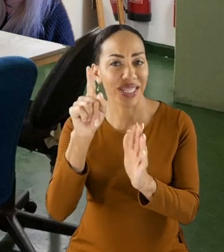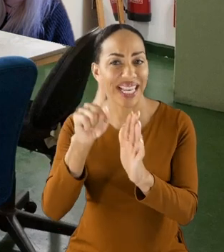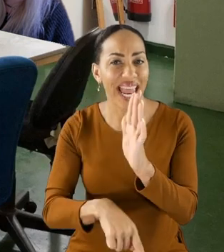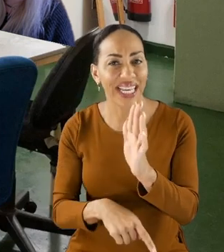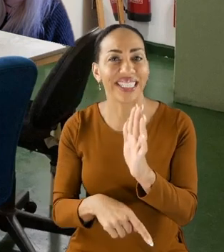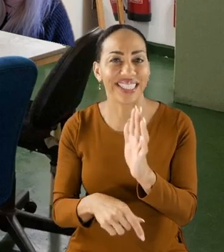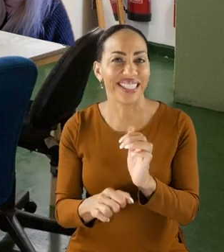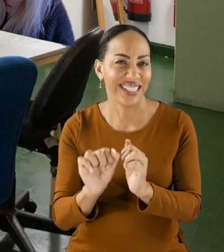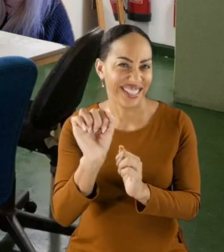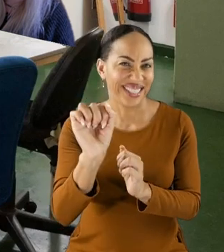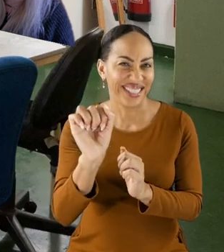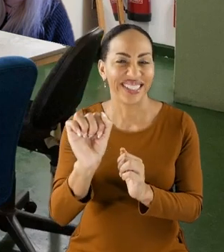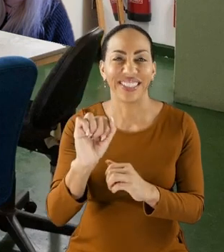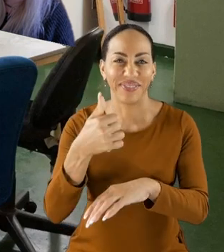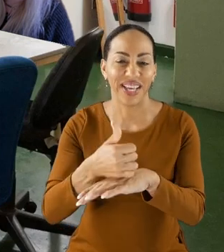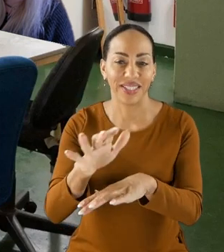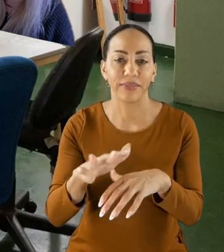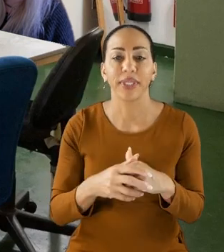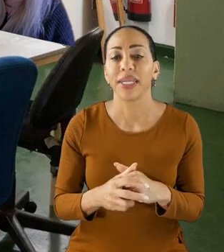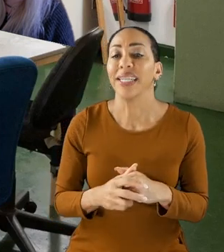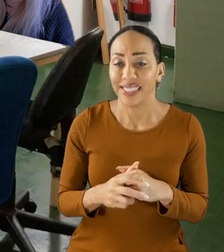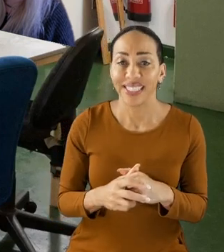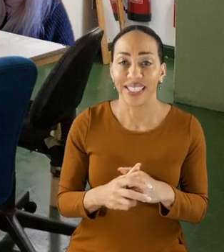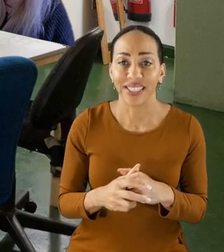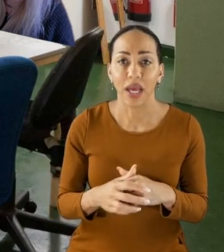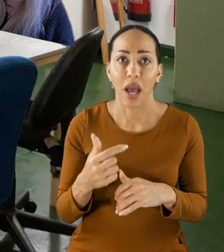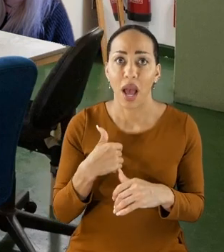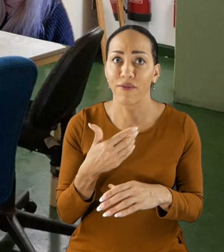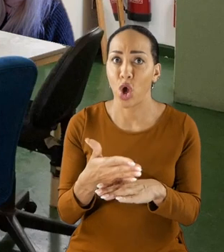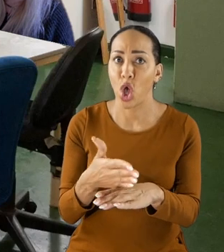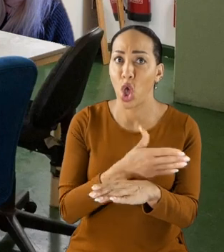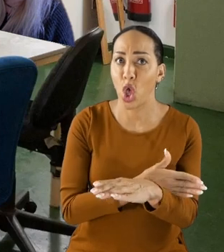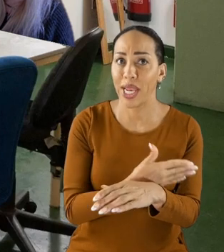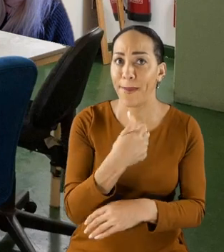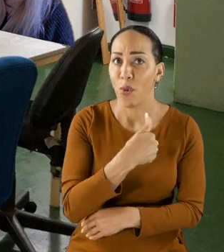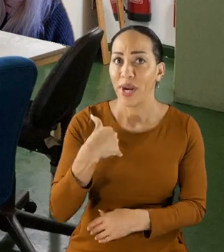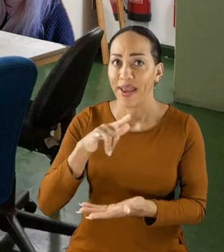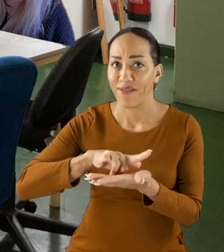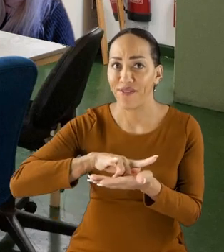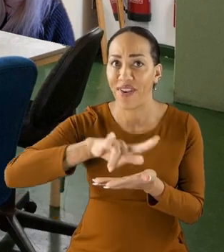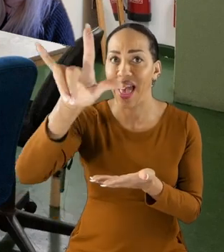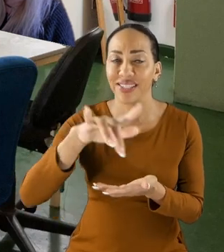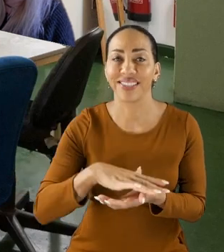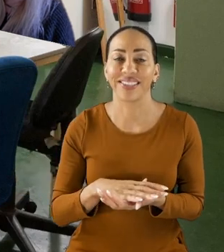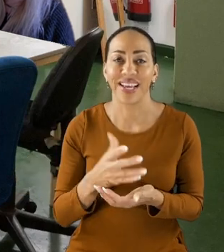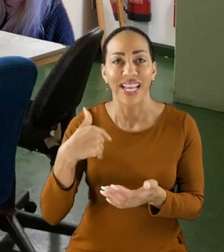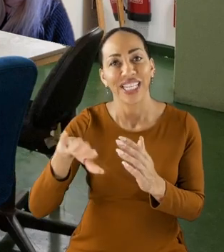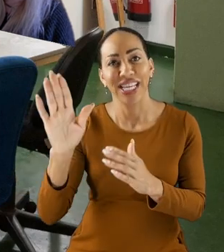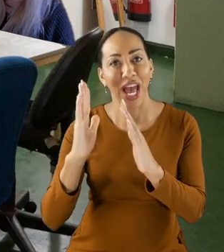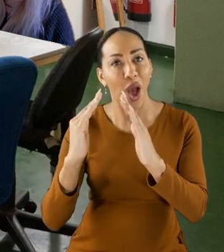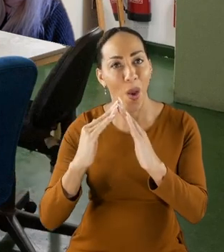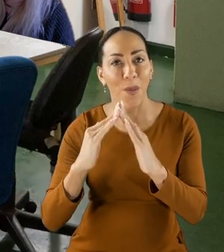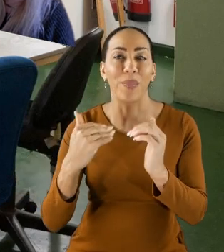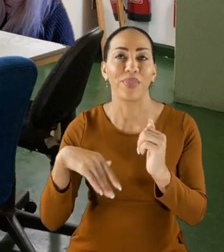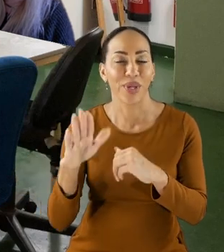for you. It's very late there in Singapore. Yes, I have to apologize. I've also got a very early morning flight. So I need to get